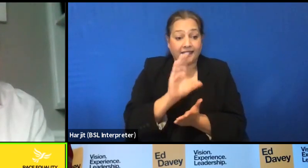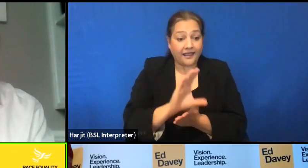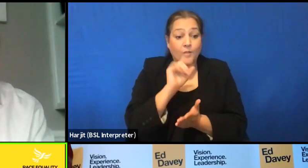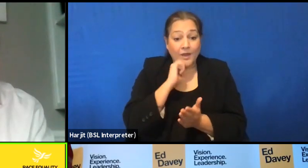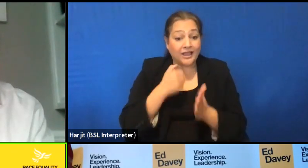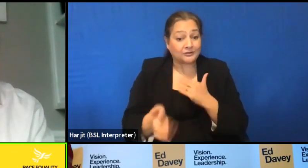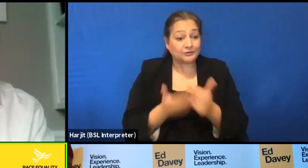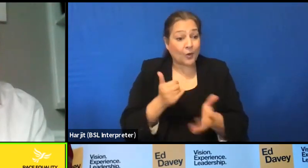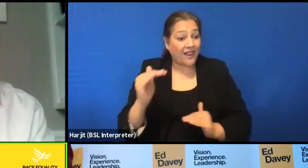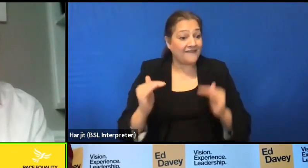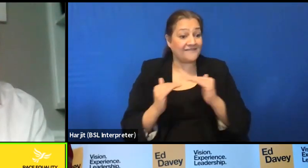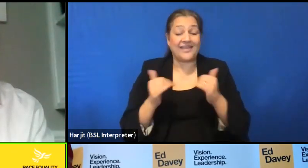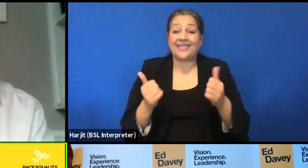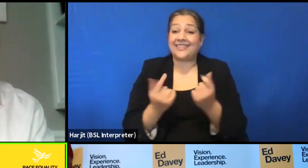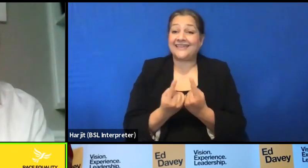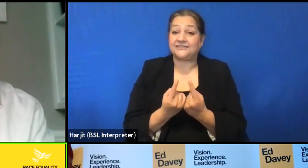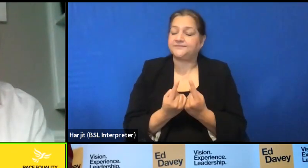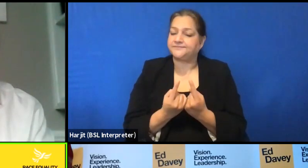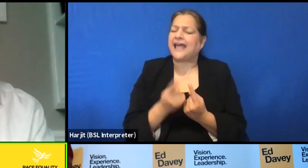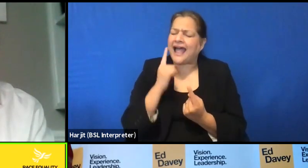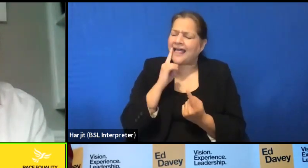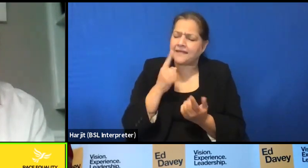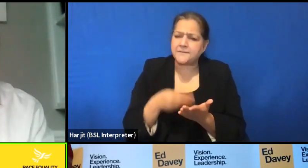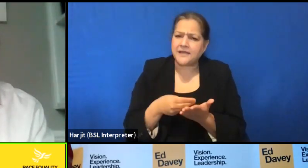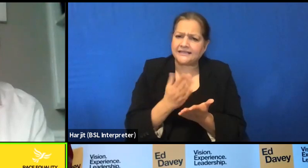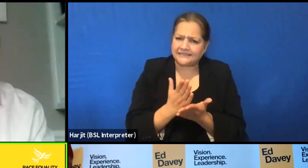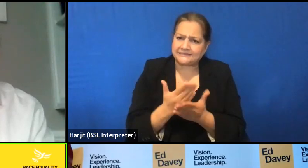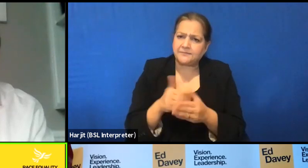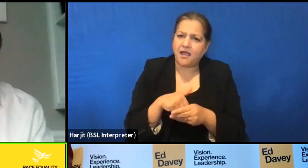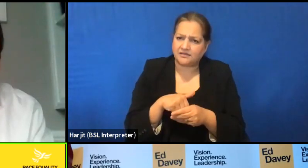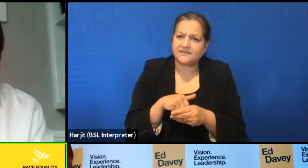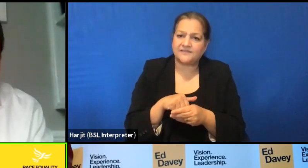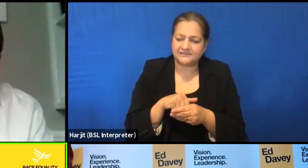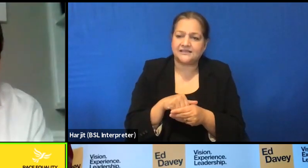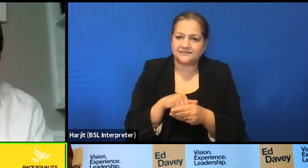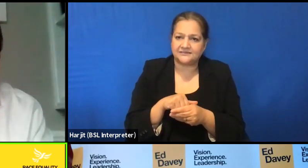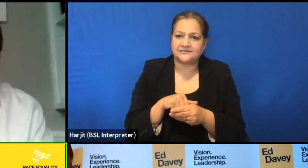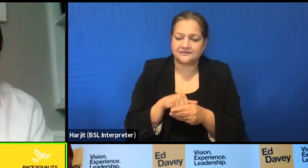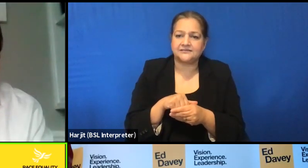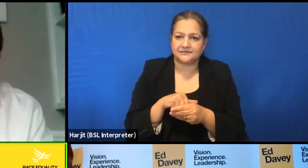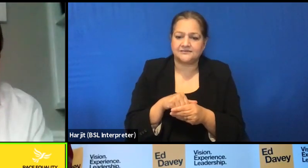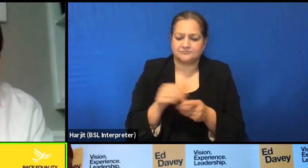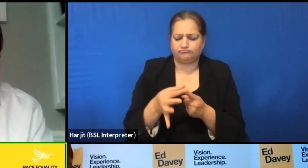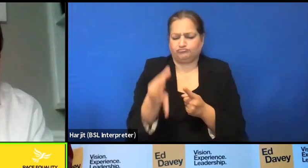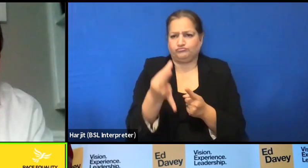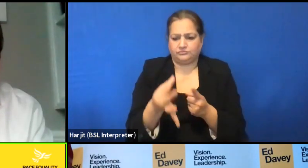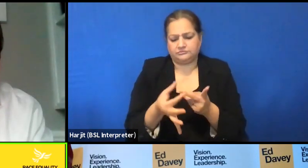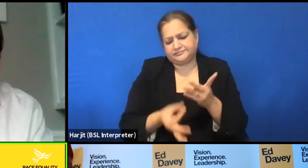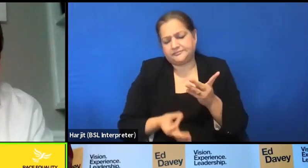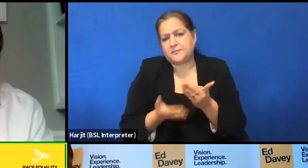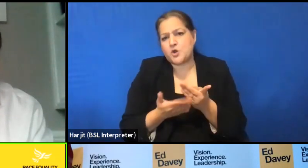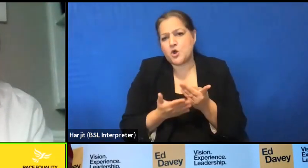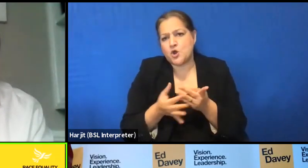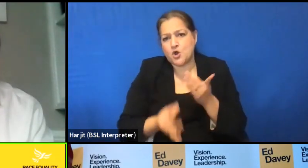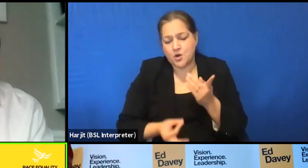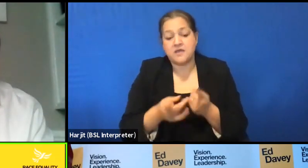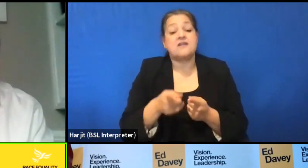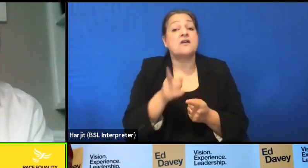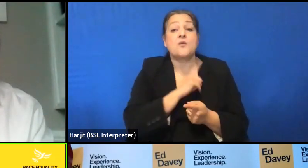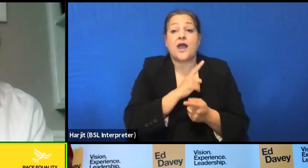I do think that money is a part of it, and we know that if you are coming out of university and you're